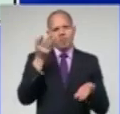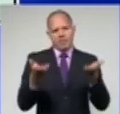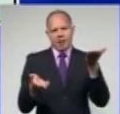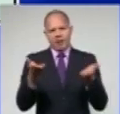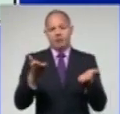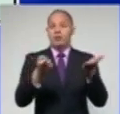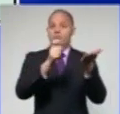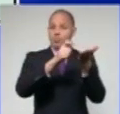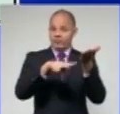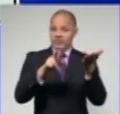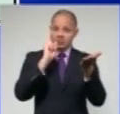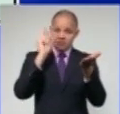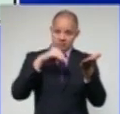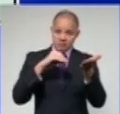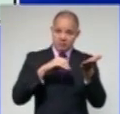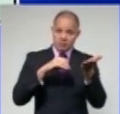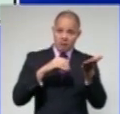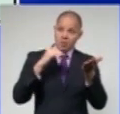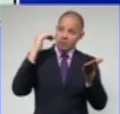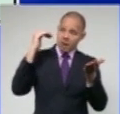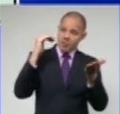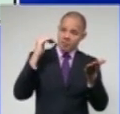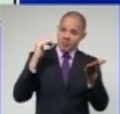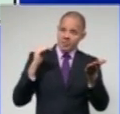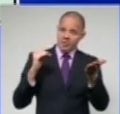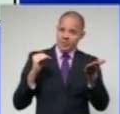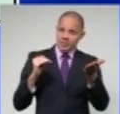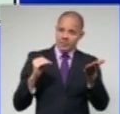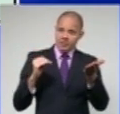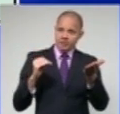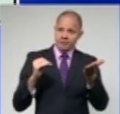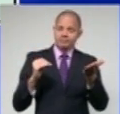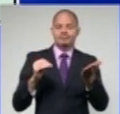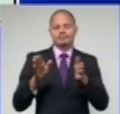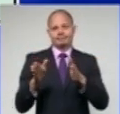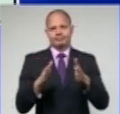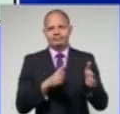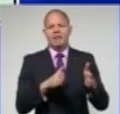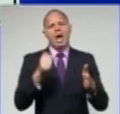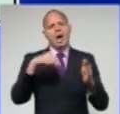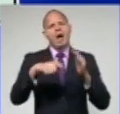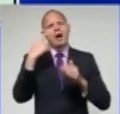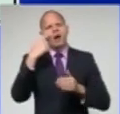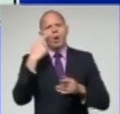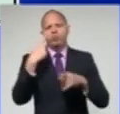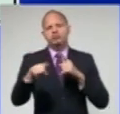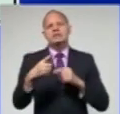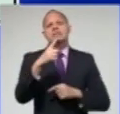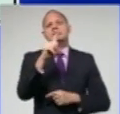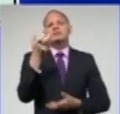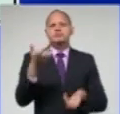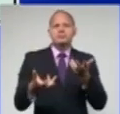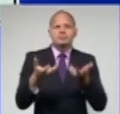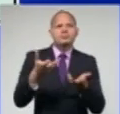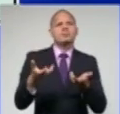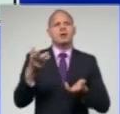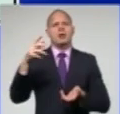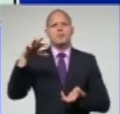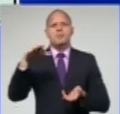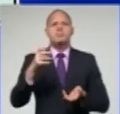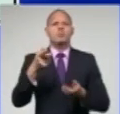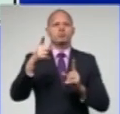as Matanzas with 5.7, Mayabeque with 2.08, Artemisa